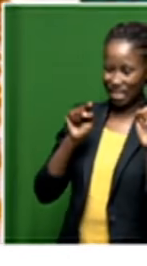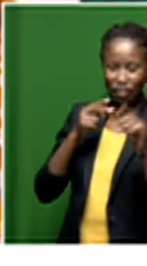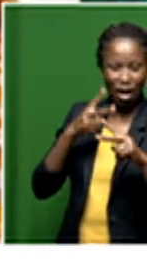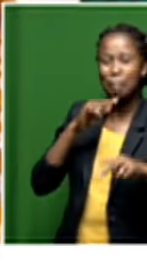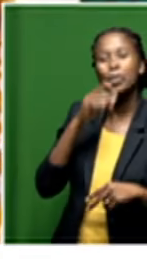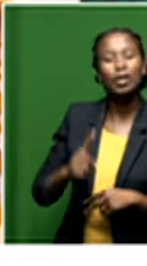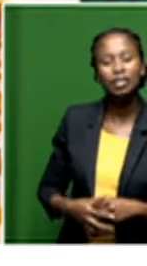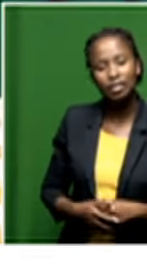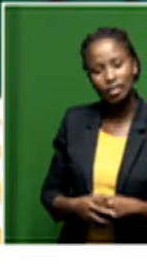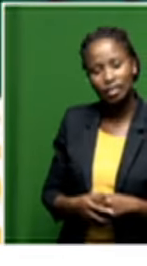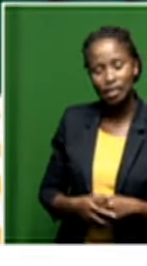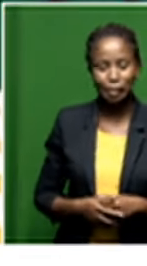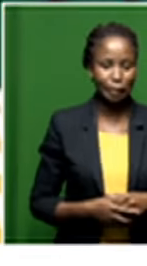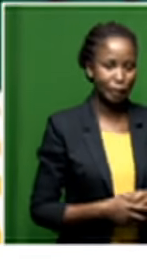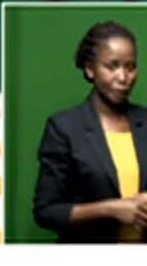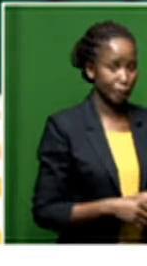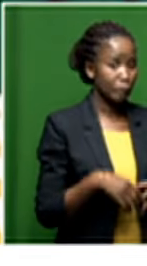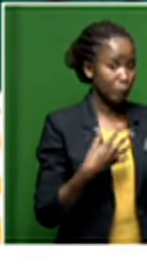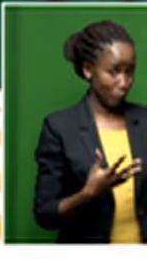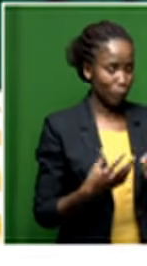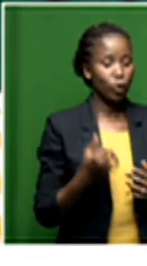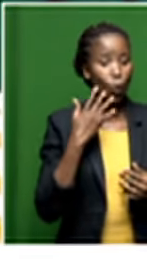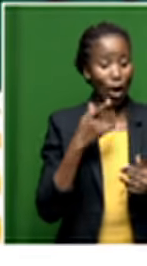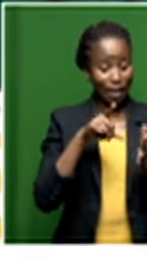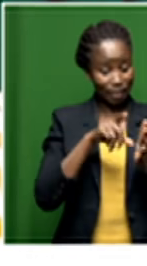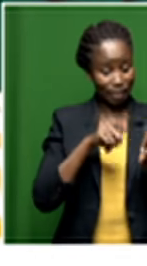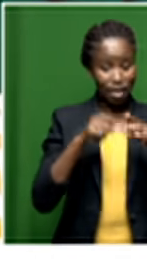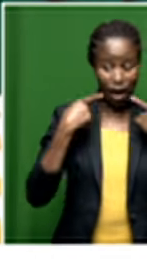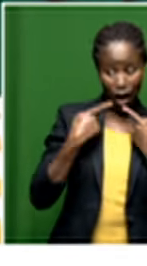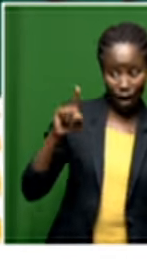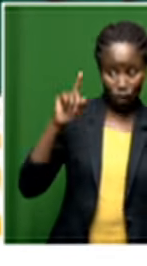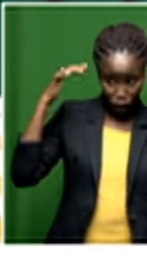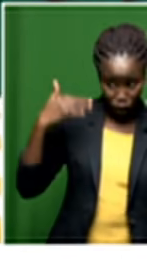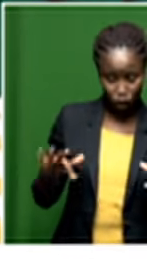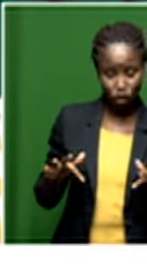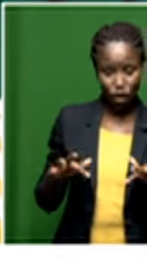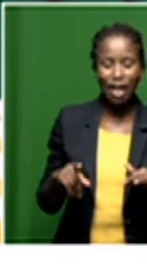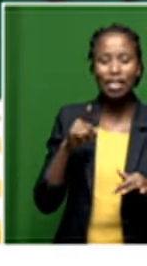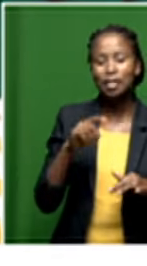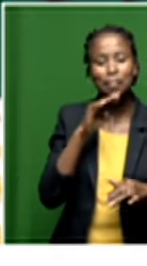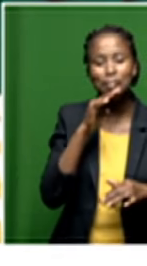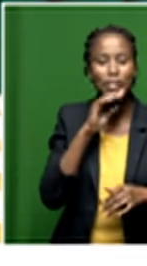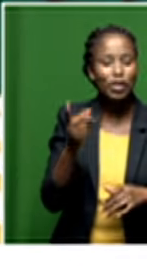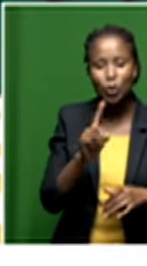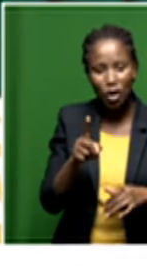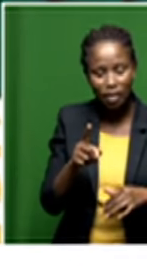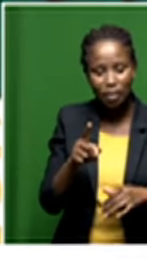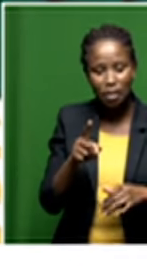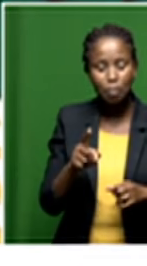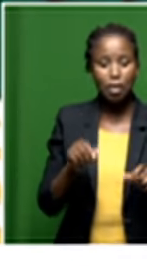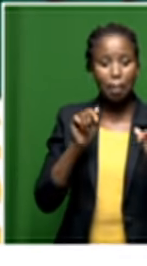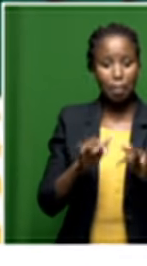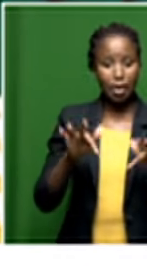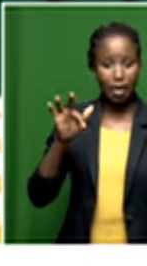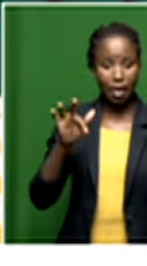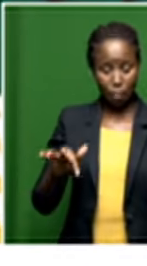Once the election date has been gazetted, it means that the voters' roll has to be sealed.